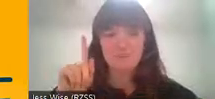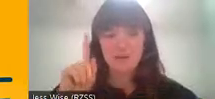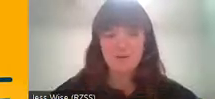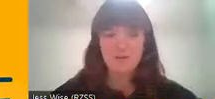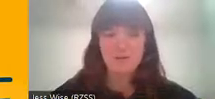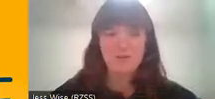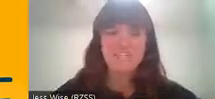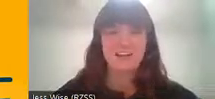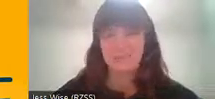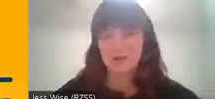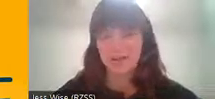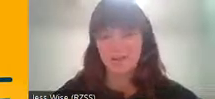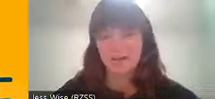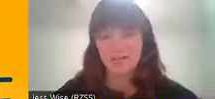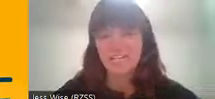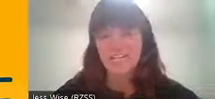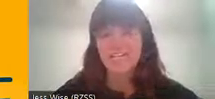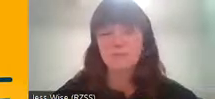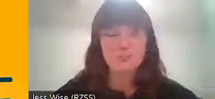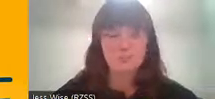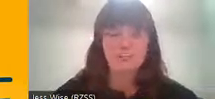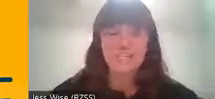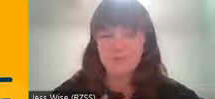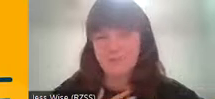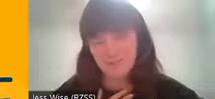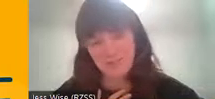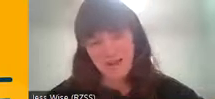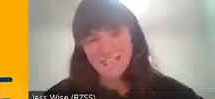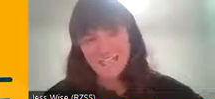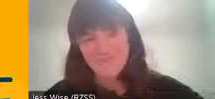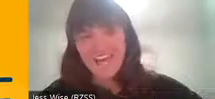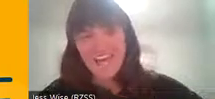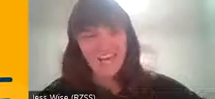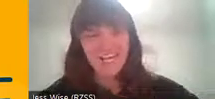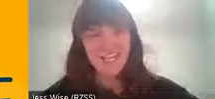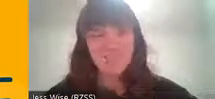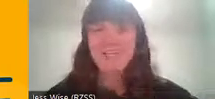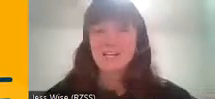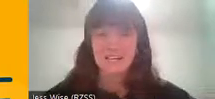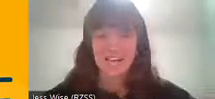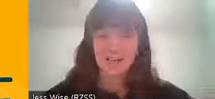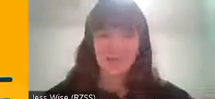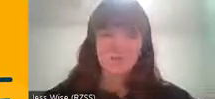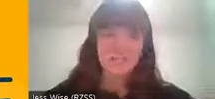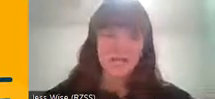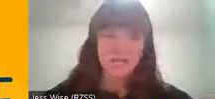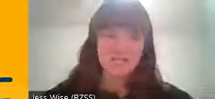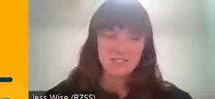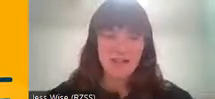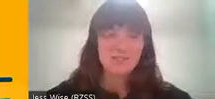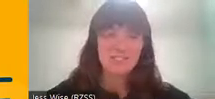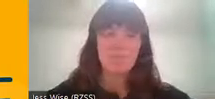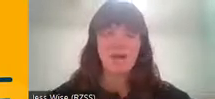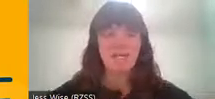bit north is Highland Wildlife Park. It's a beautiful site, I'm not at all biased, in the middle of the Cairngorms.